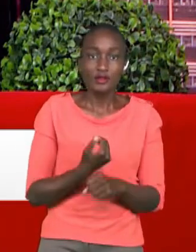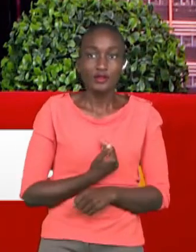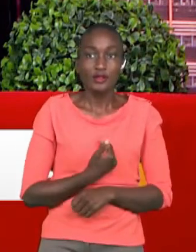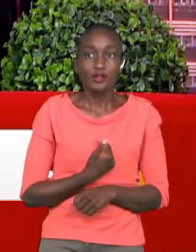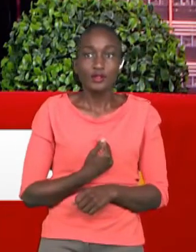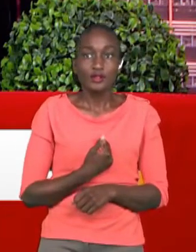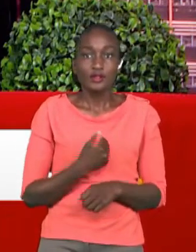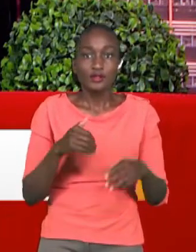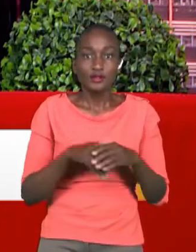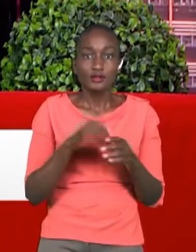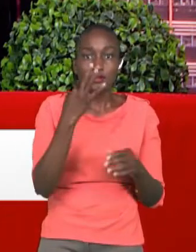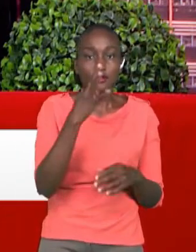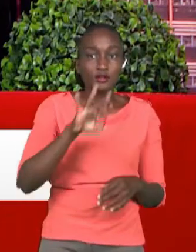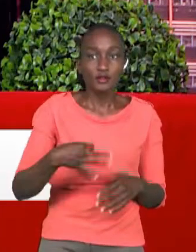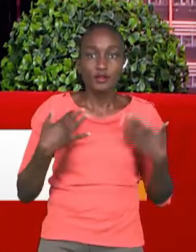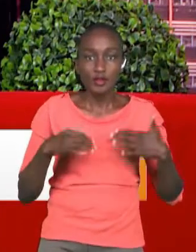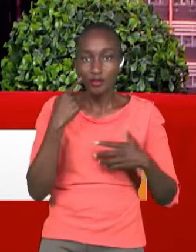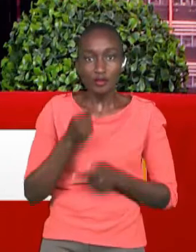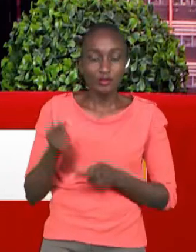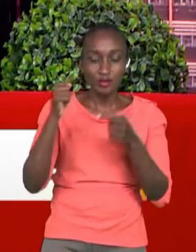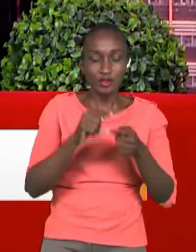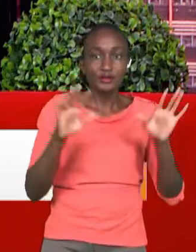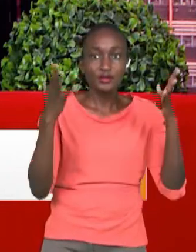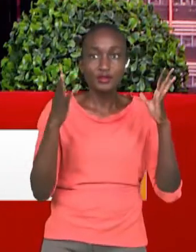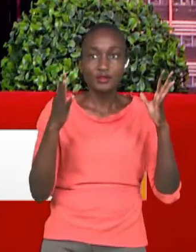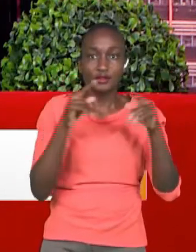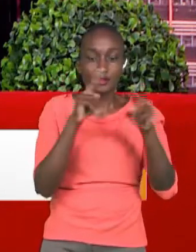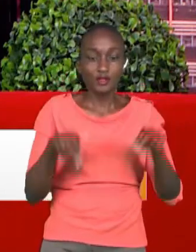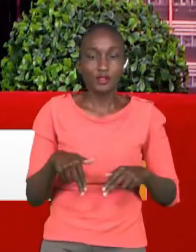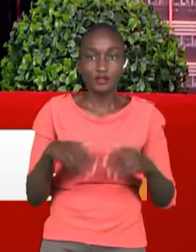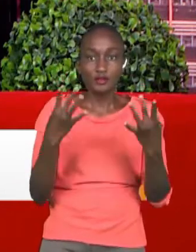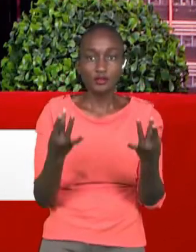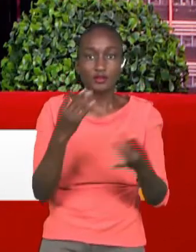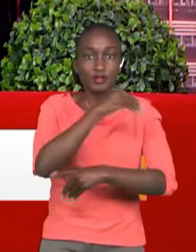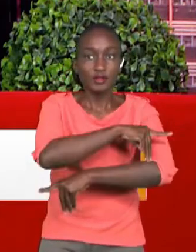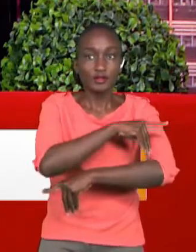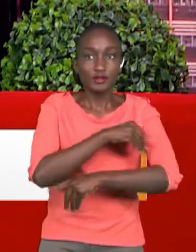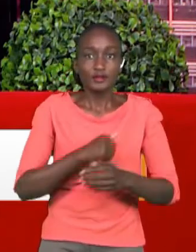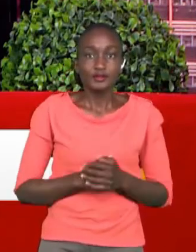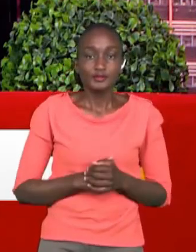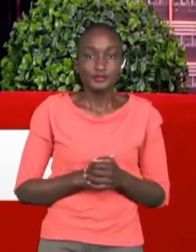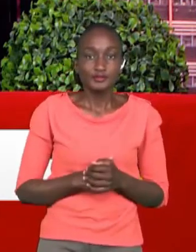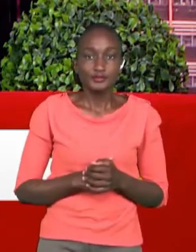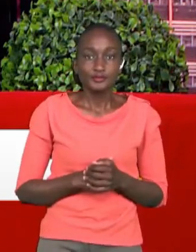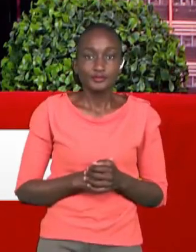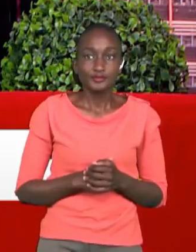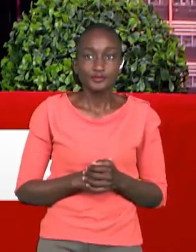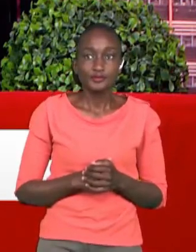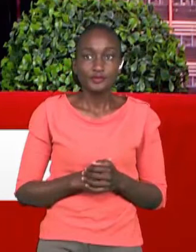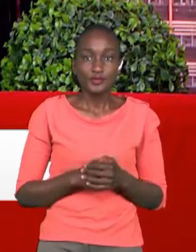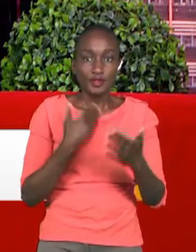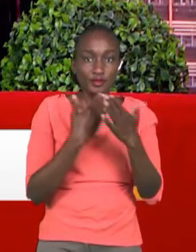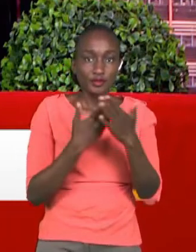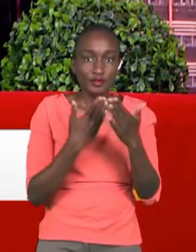around 3,000 people who came to celebrate this International Yoga Day at Premier Club. So we are thankful to